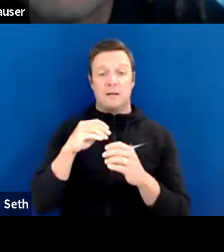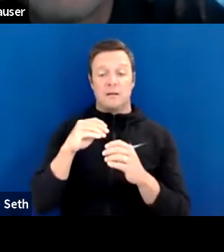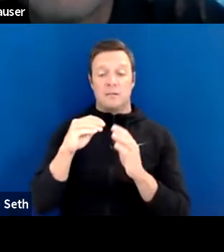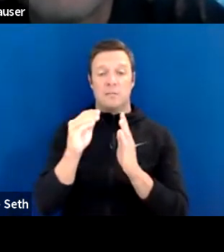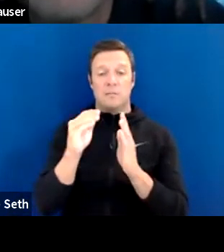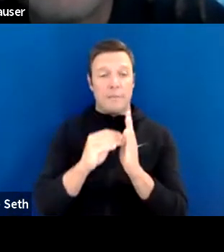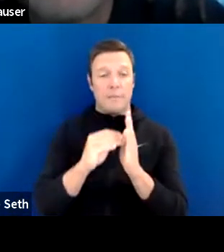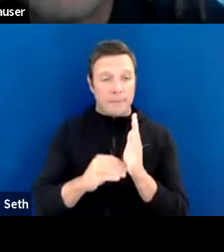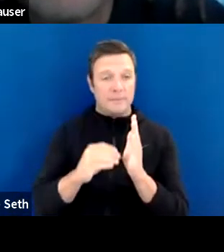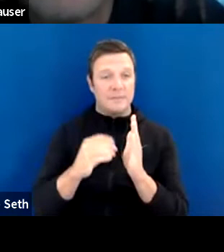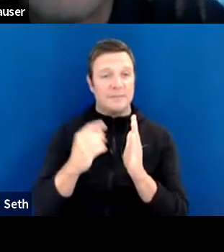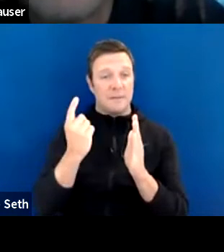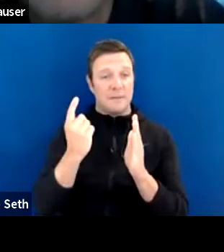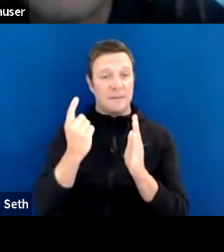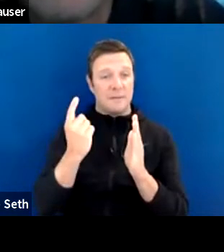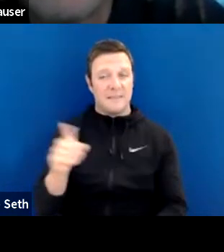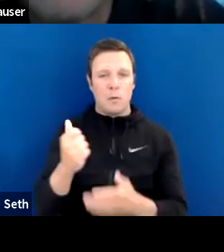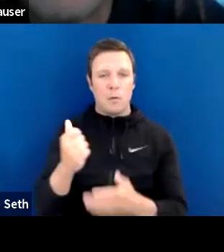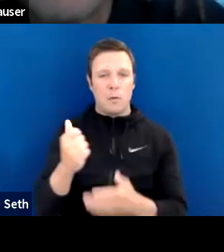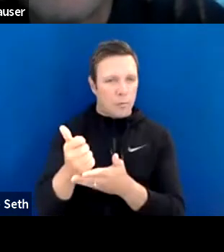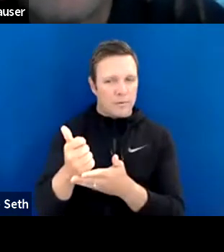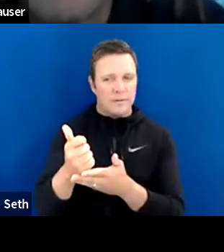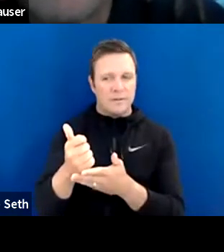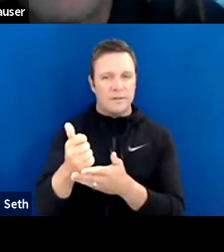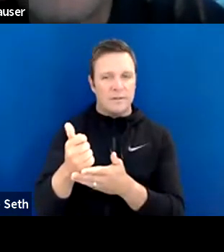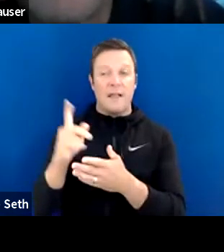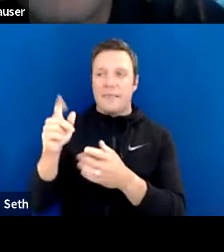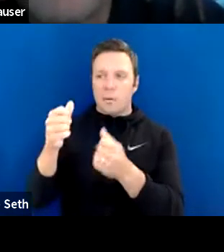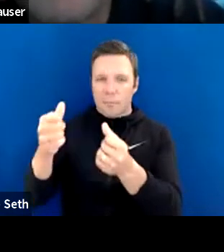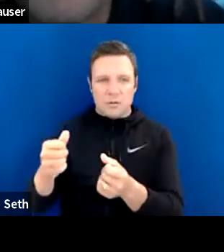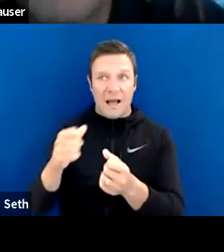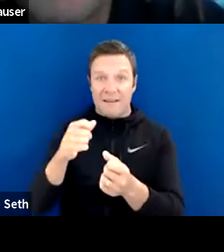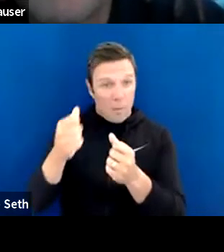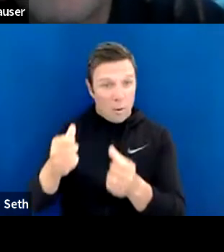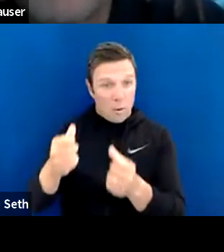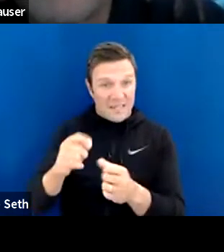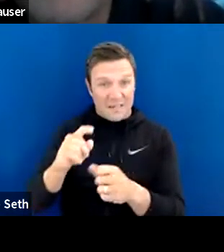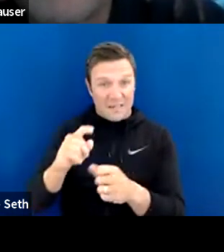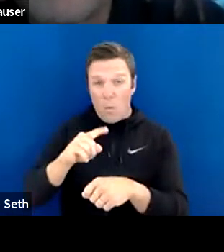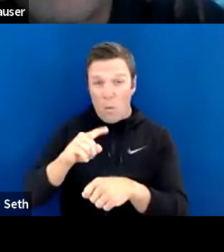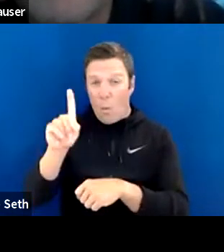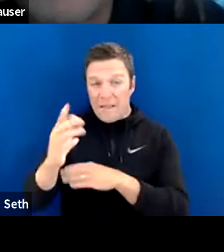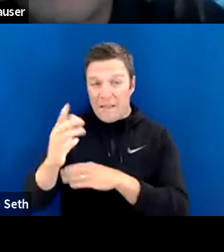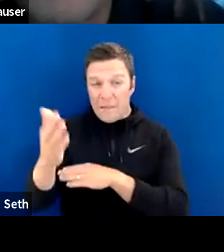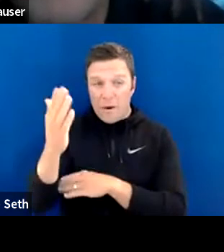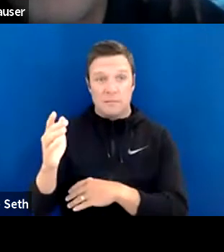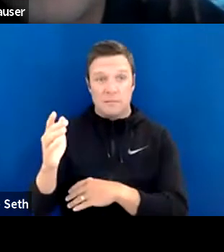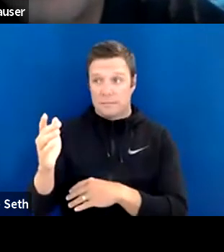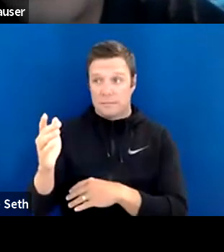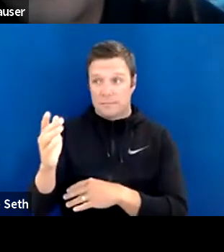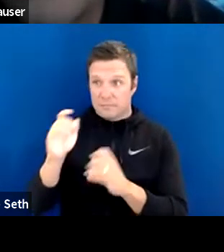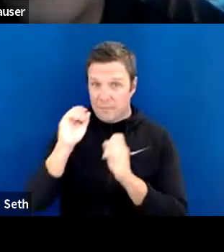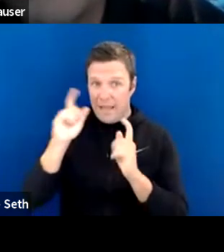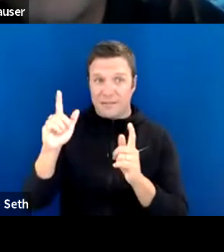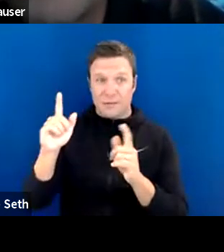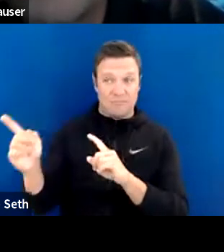answer. So they're helping each other. Seeing they posted things 1 a.m. Of course, I'm sleeping, and some other students are awake and they answer each other. So that